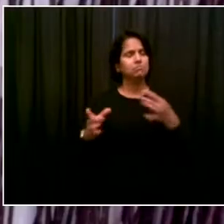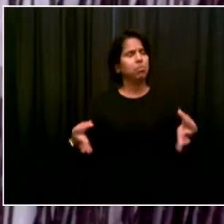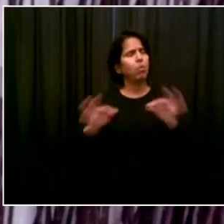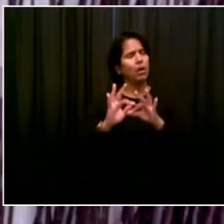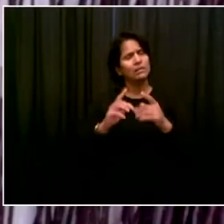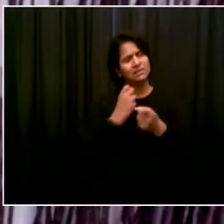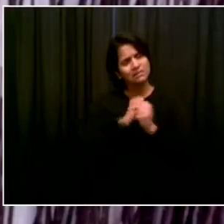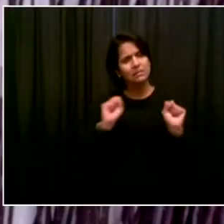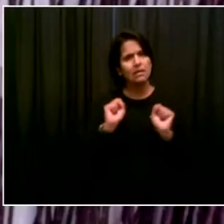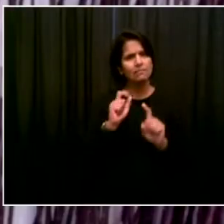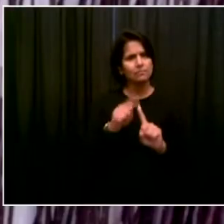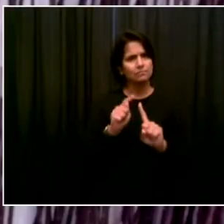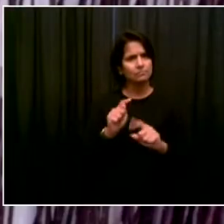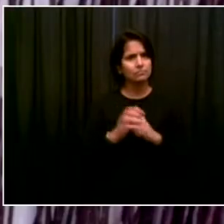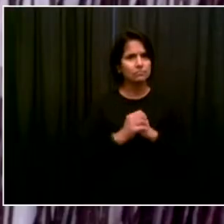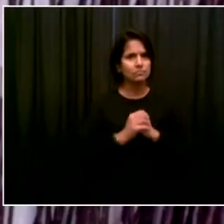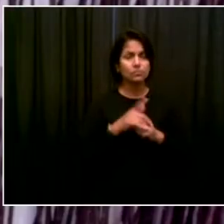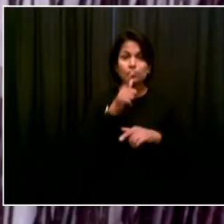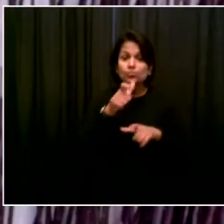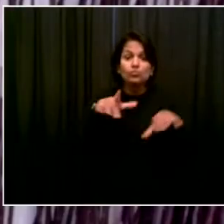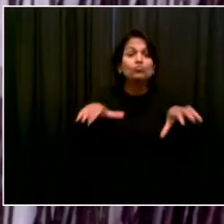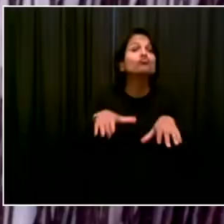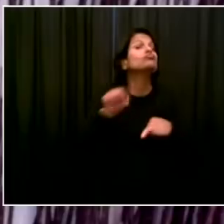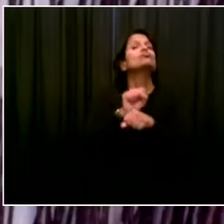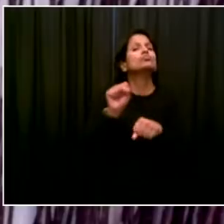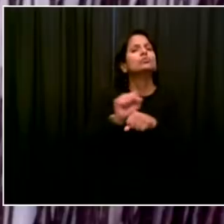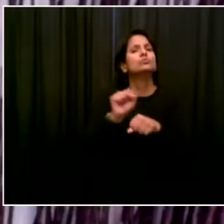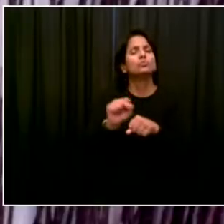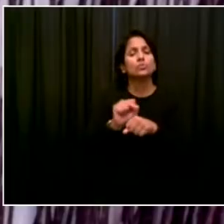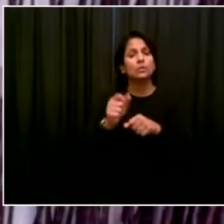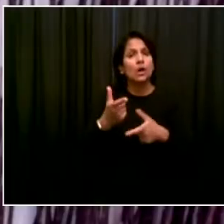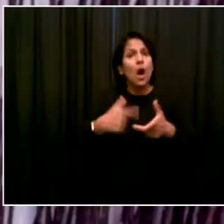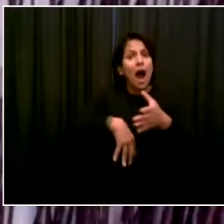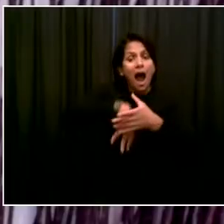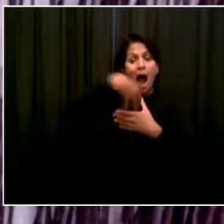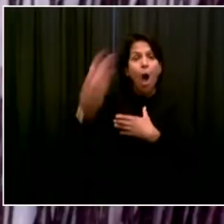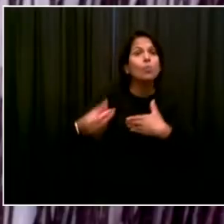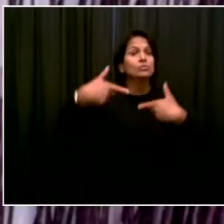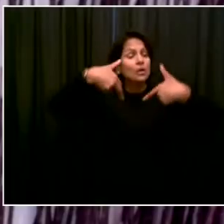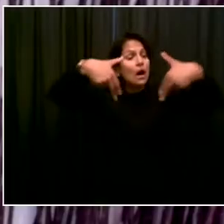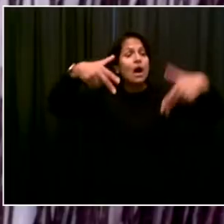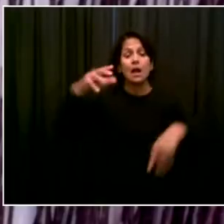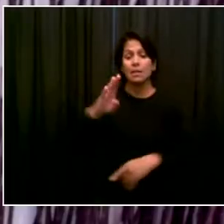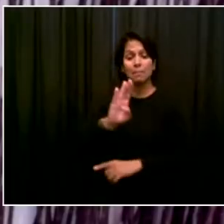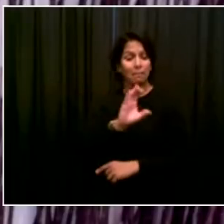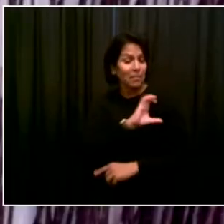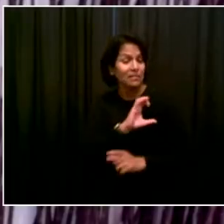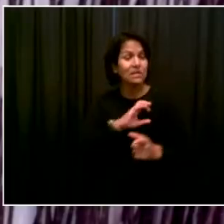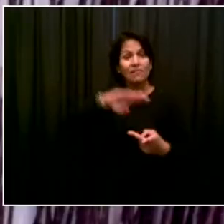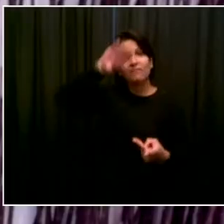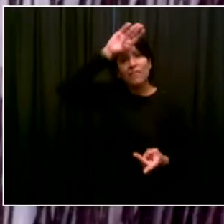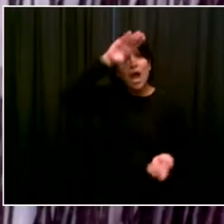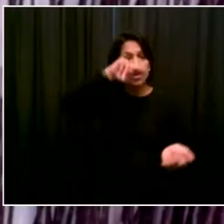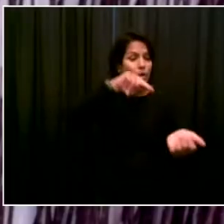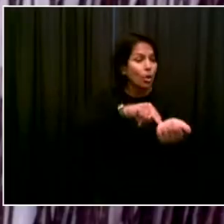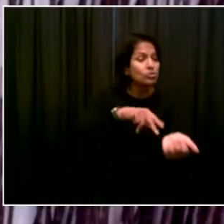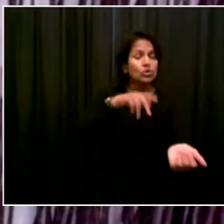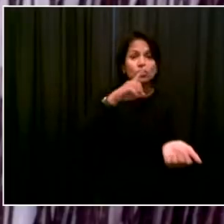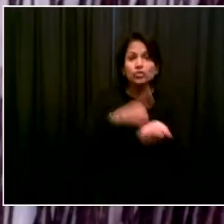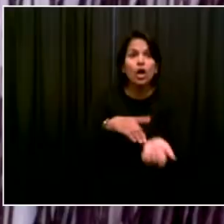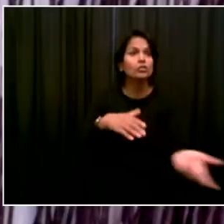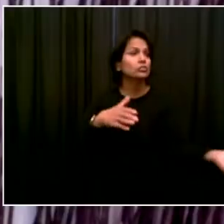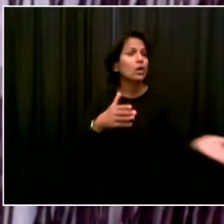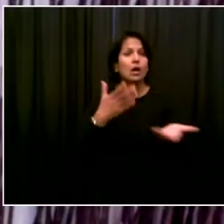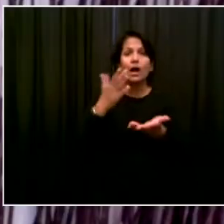their families, but also the safety of the public. So many of these agencies have close interactions with members of the public, sometimes